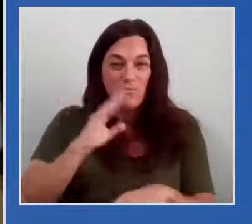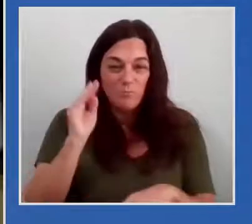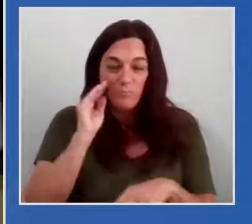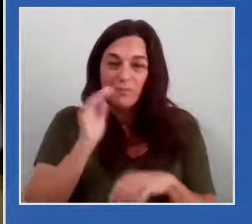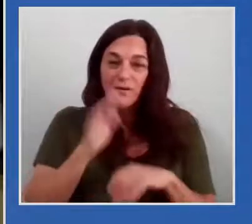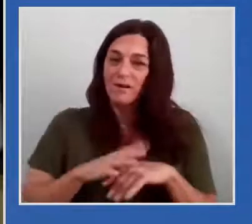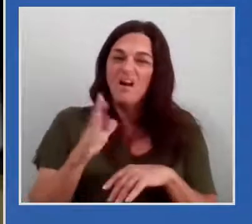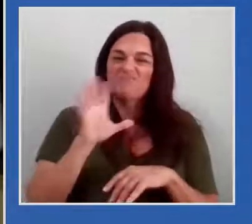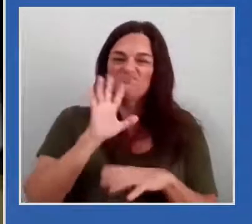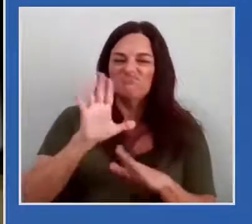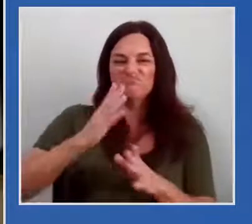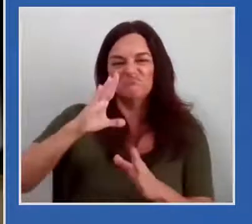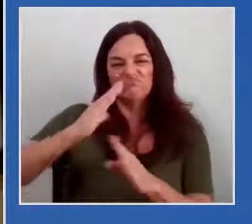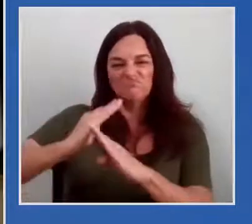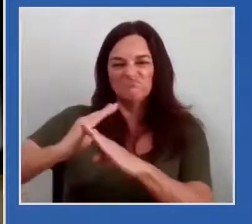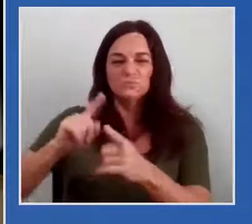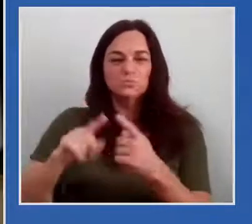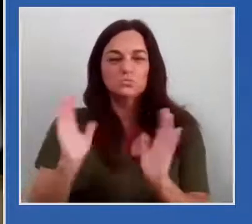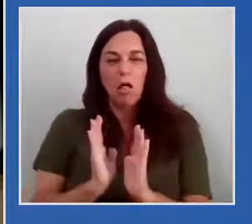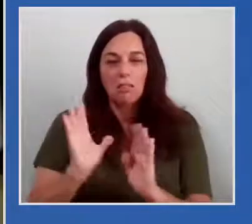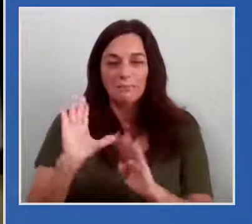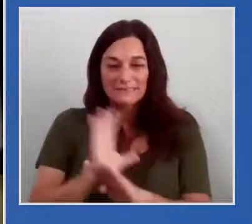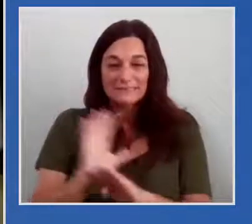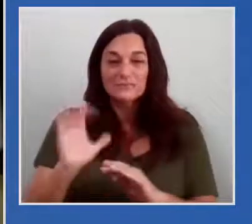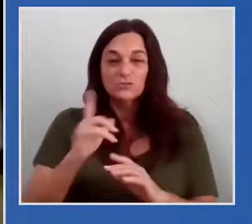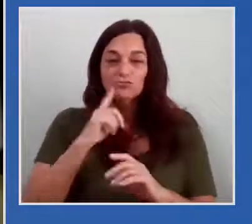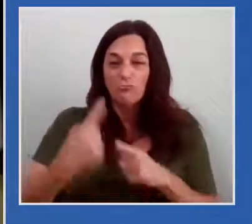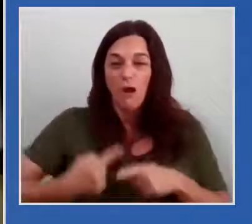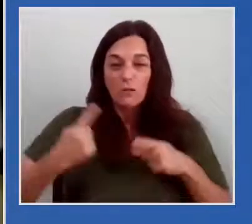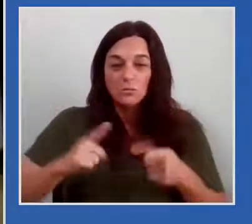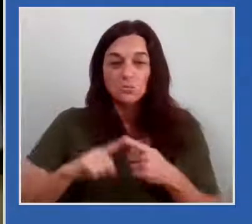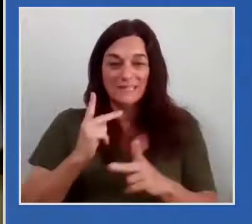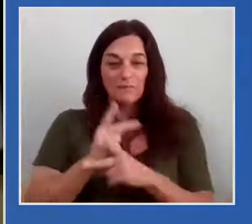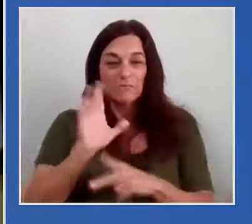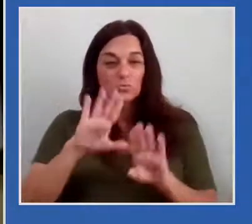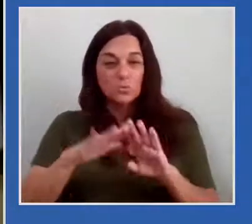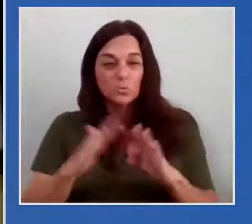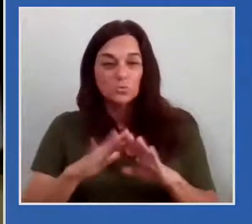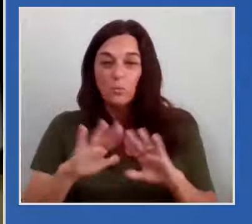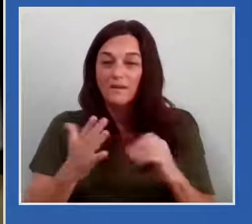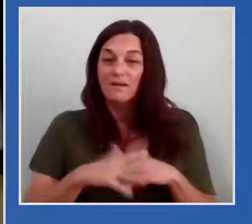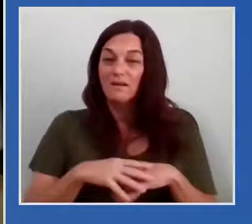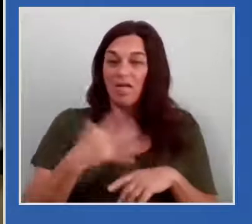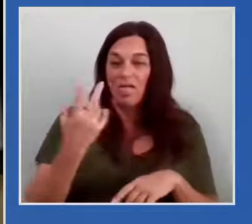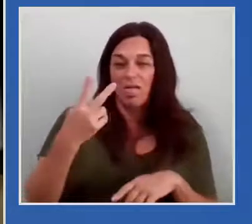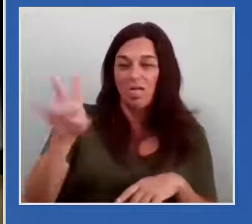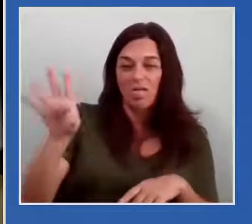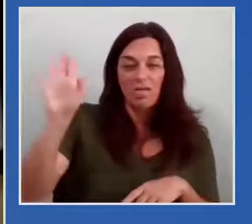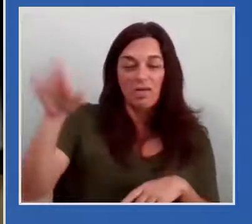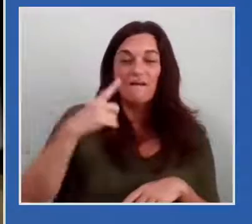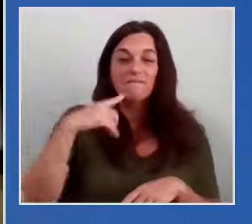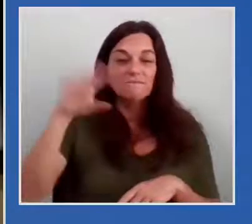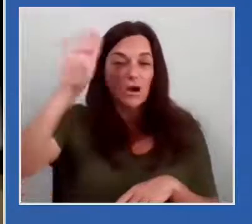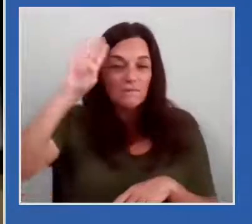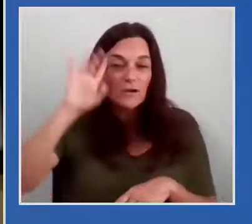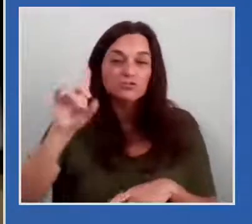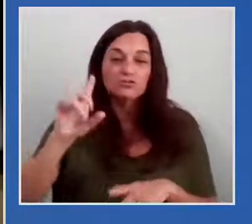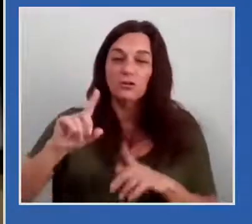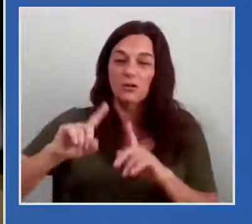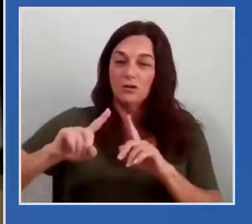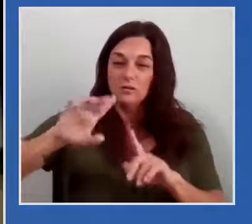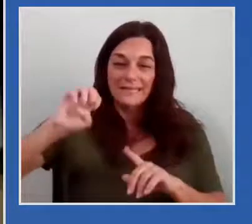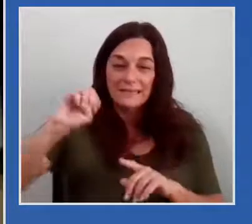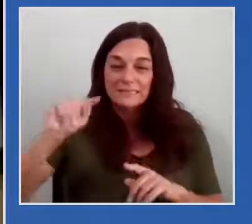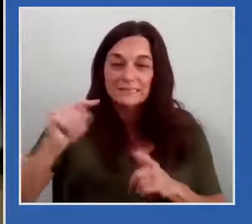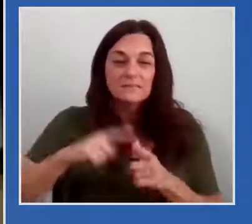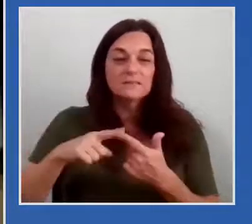businesses that are struggling to keep their doors open. He turned his back on firefighters and police officers and first responders who depend on local